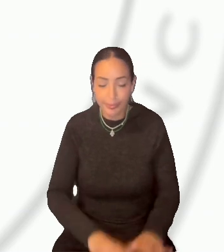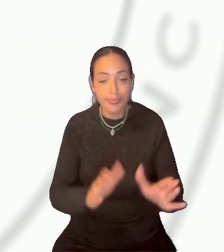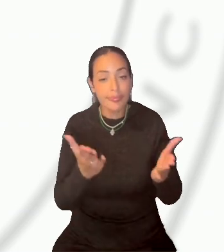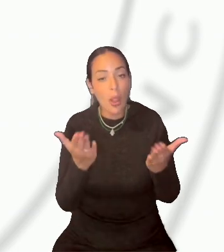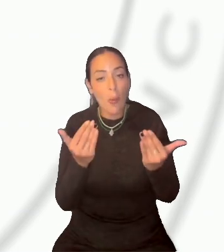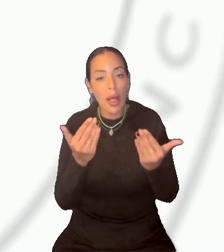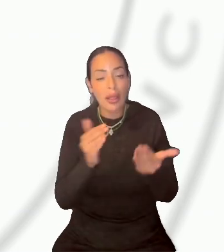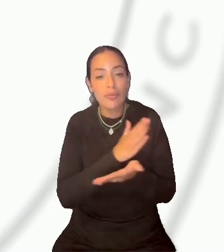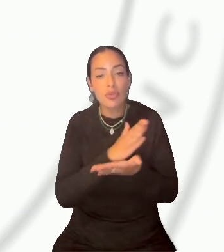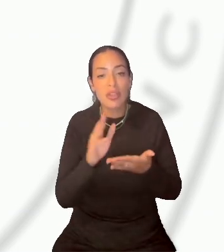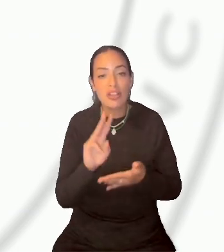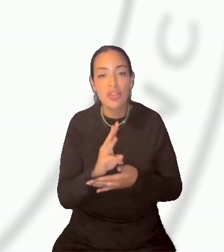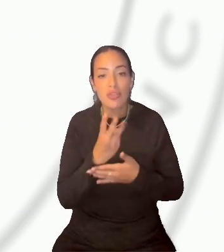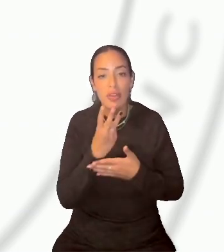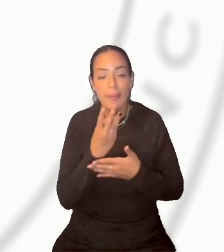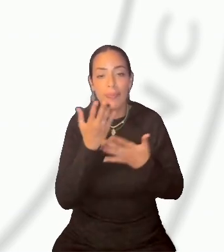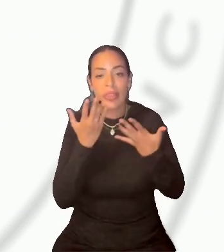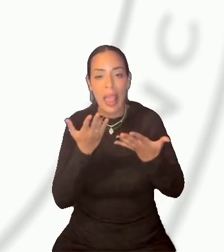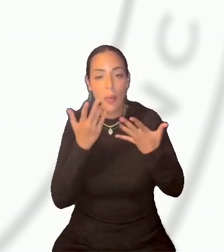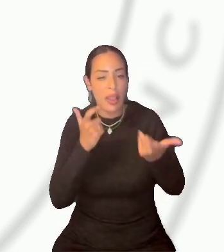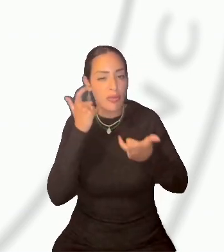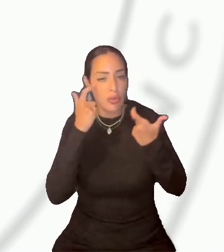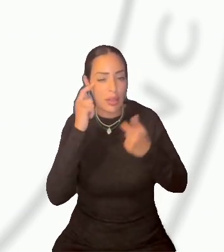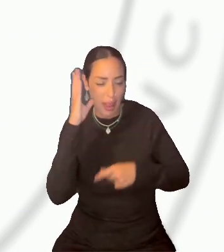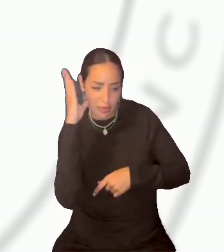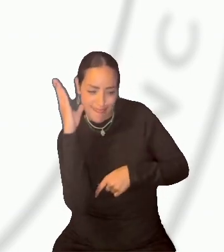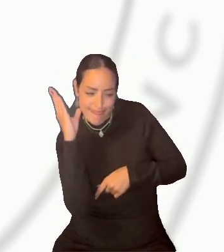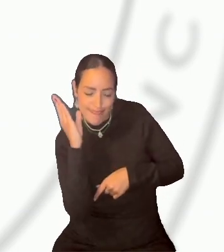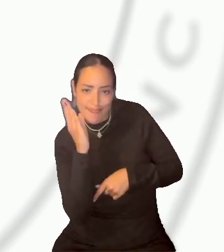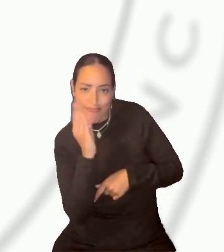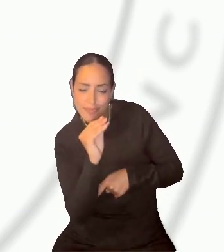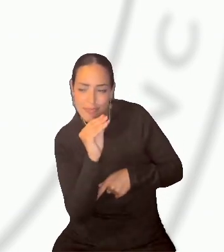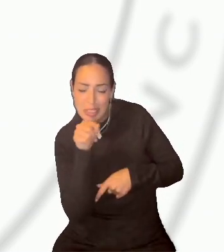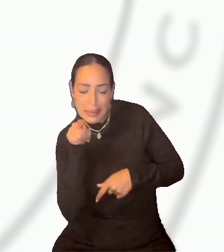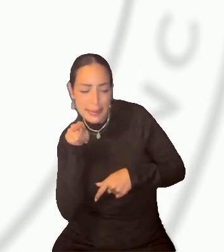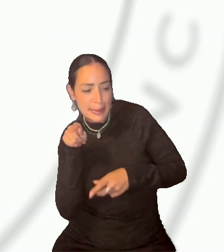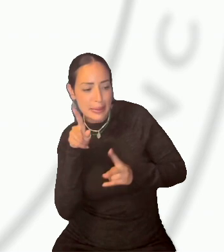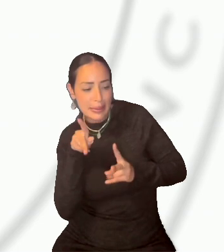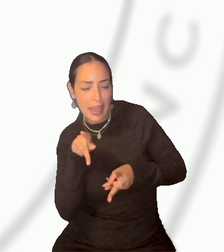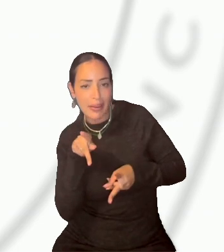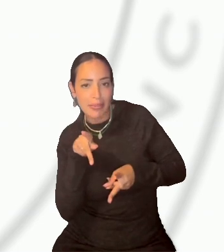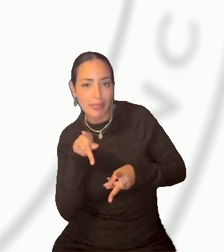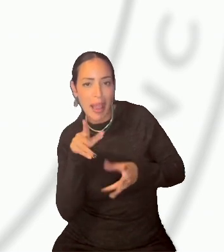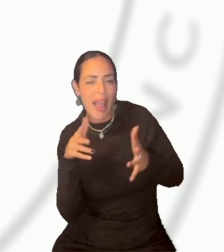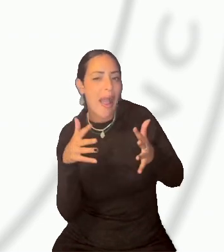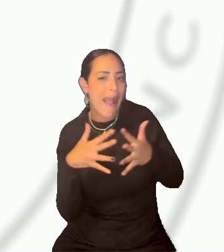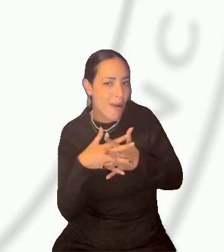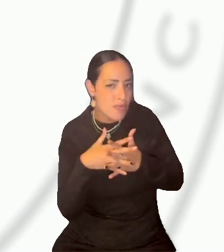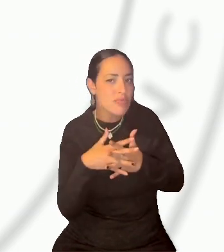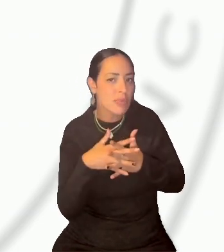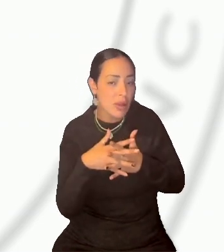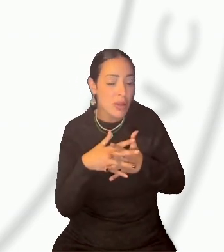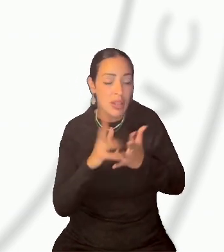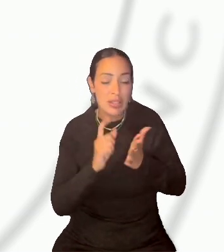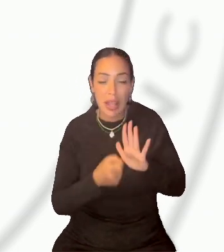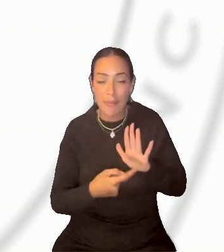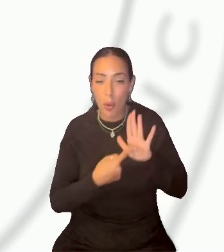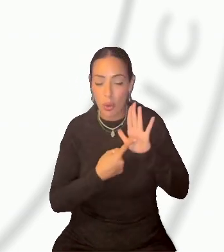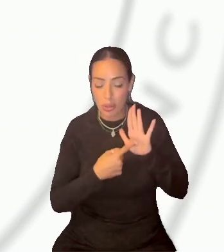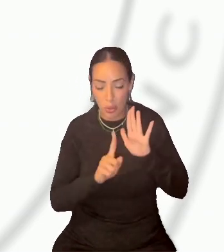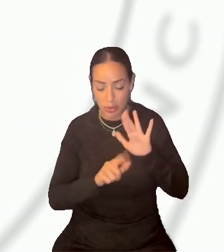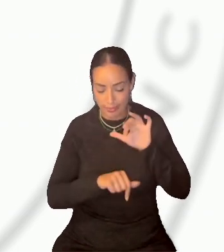Welcome to section 3, where we focus on notification in practice. This next section takes us through the key